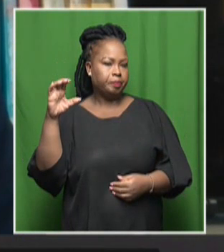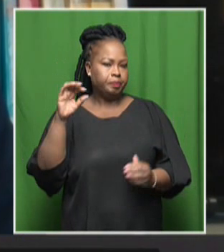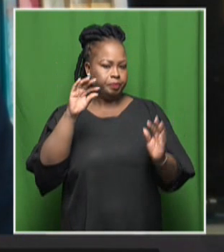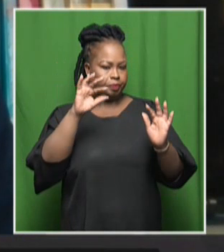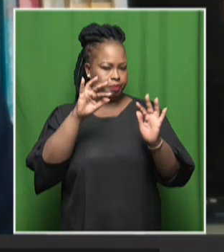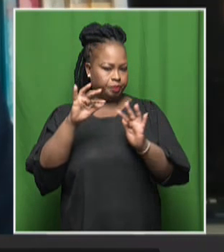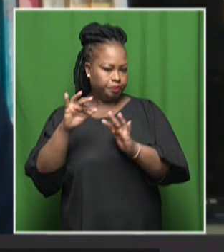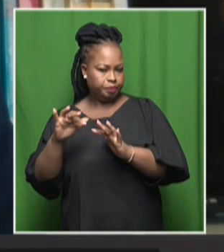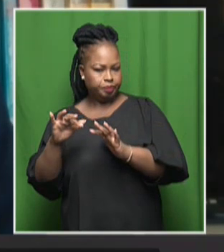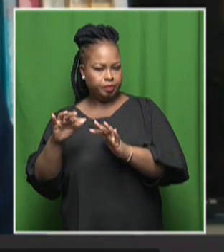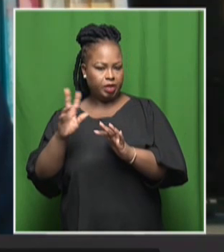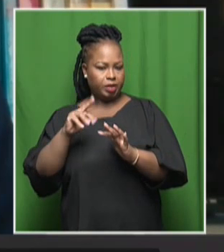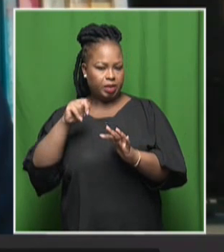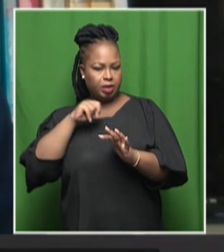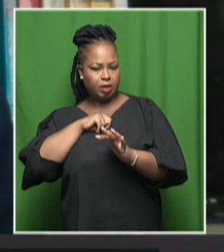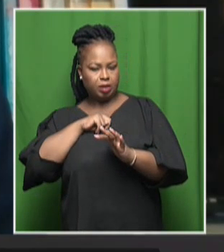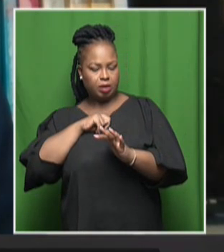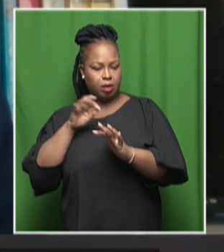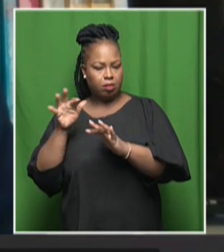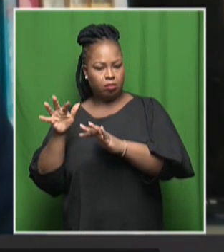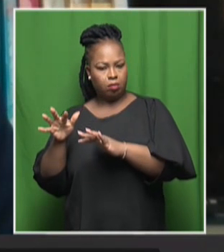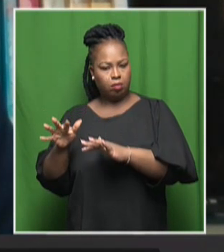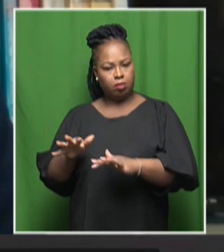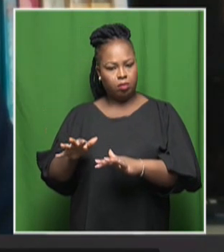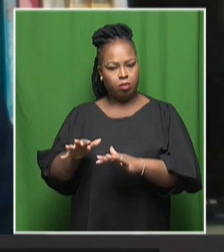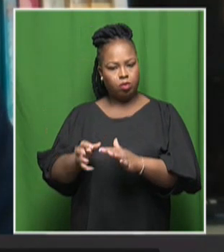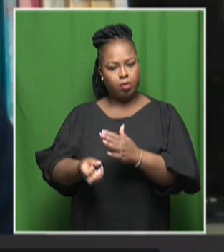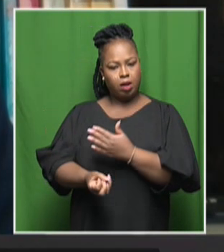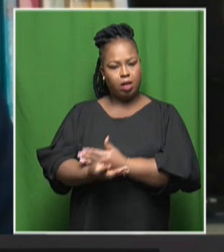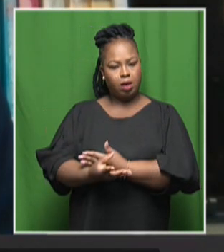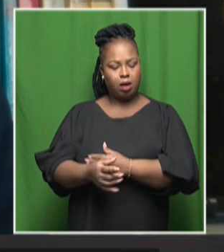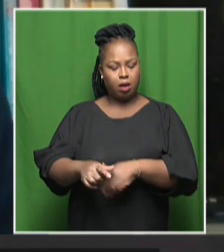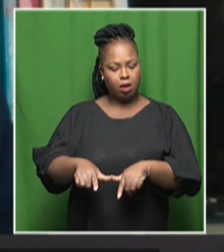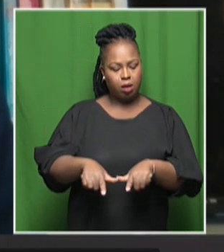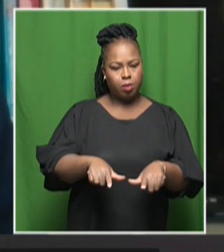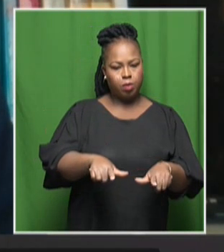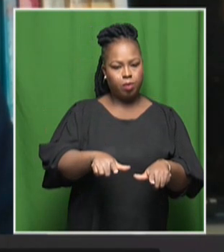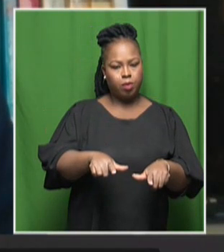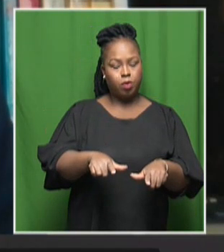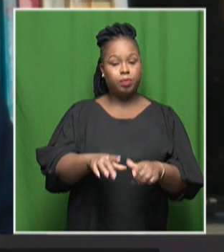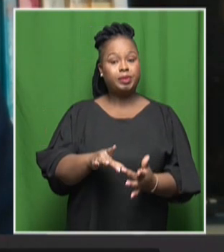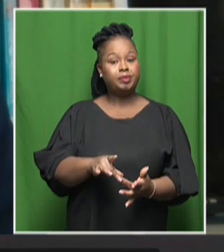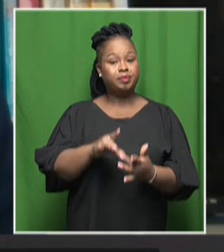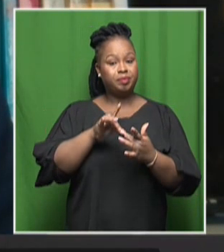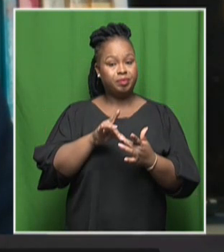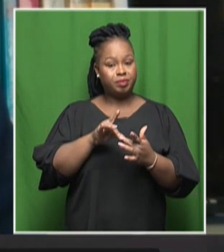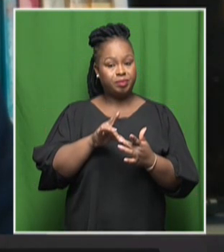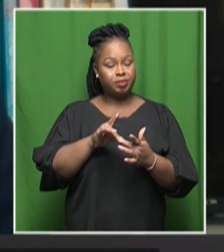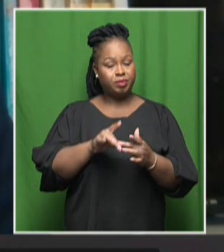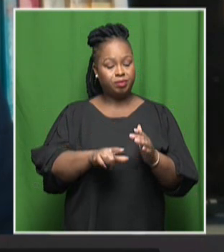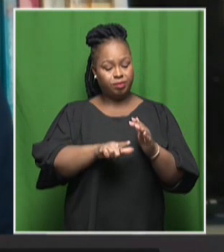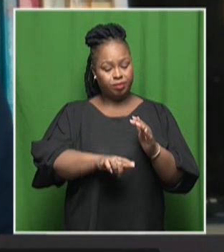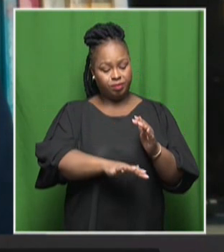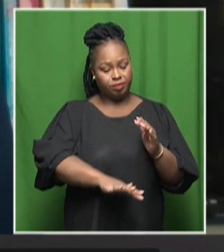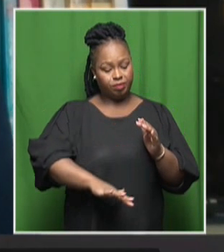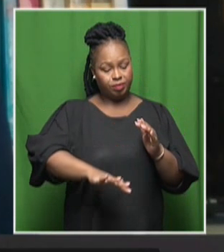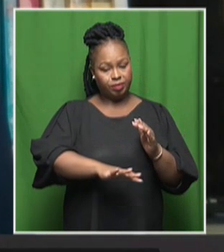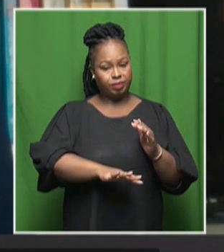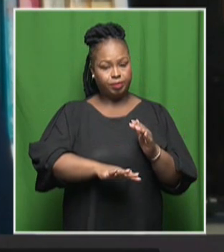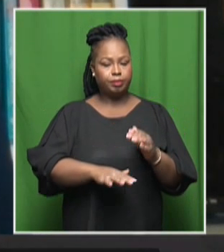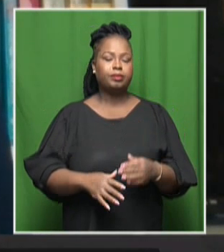right through KwaZulu-Natal and then into Mpumalanga and Limpopo, especially in the Lowveld and along the